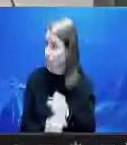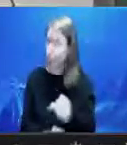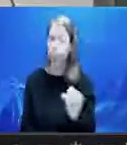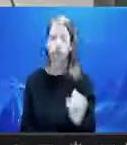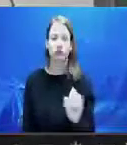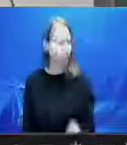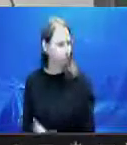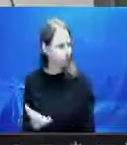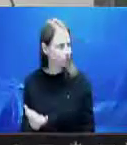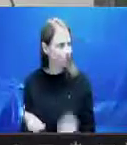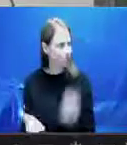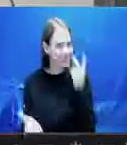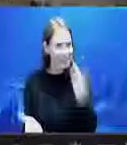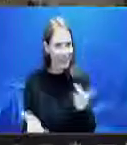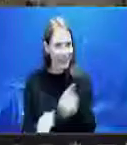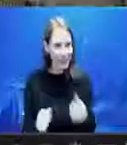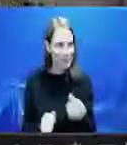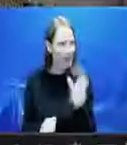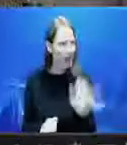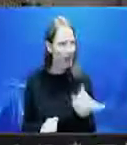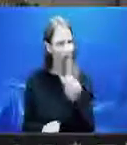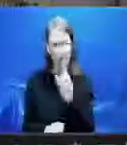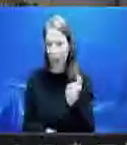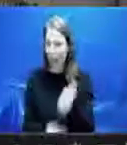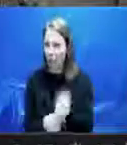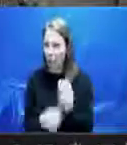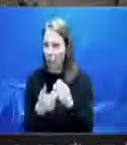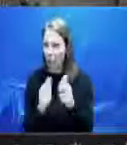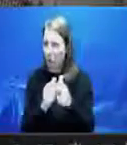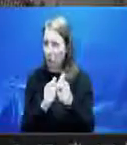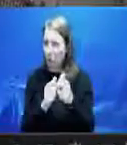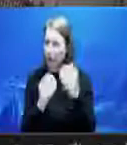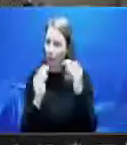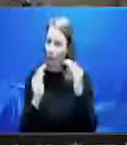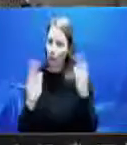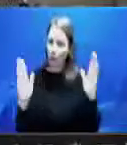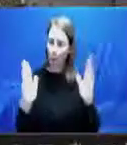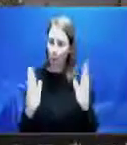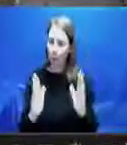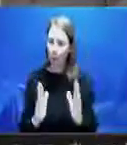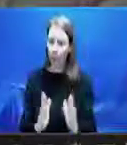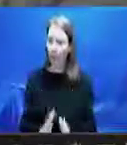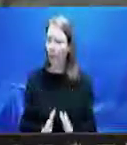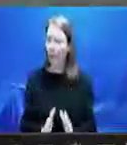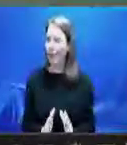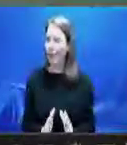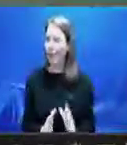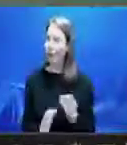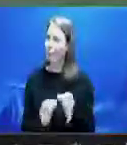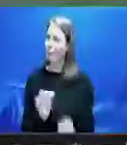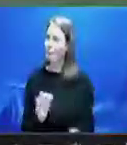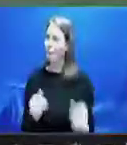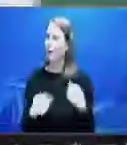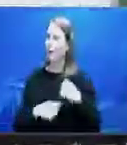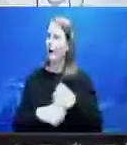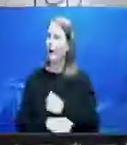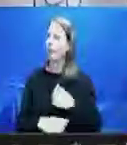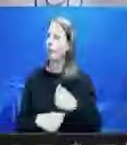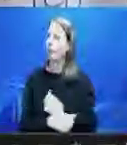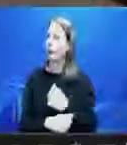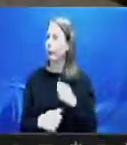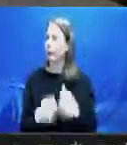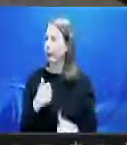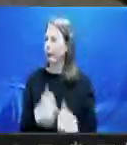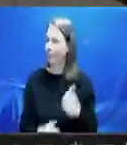problem and we made it into an algebraic problem. I think students are seeing that is